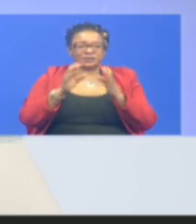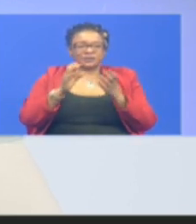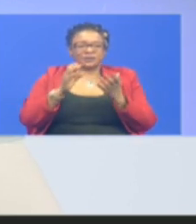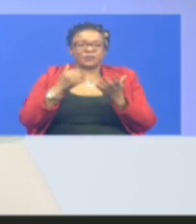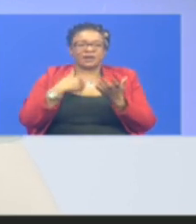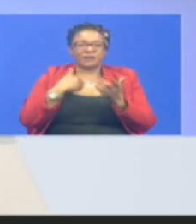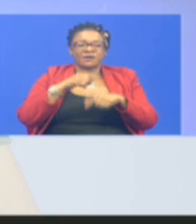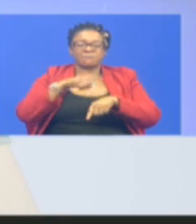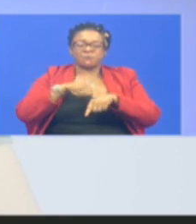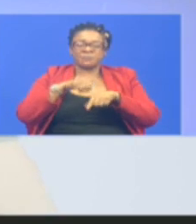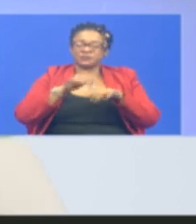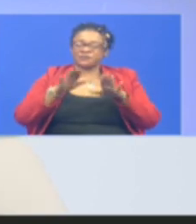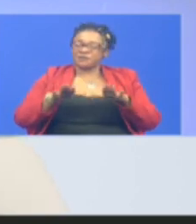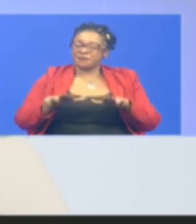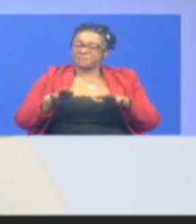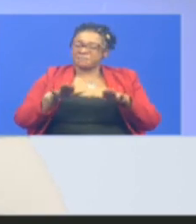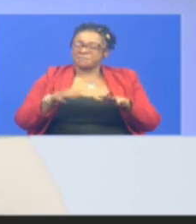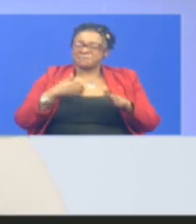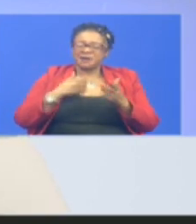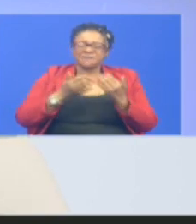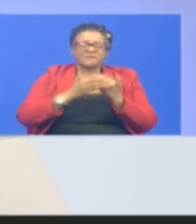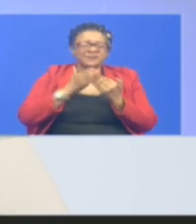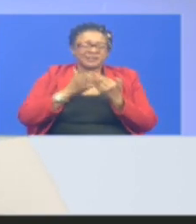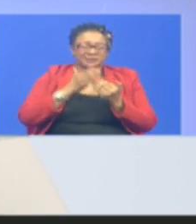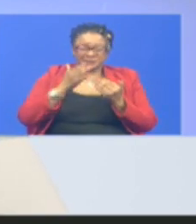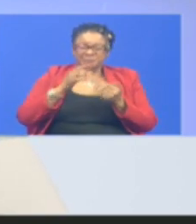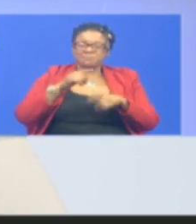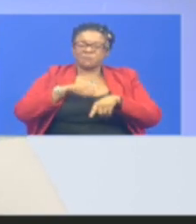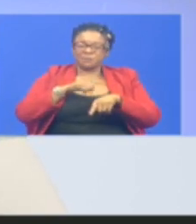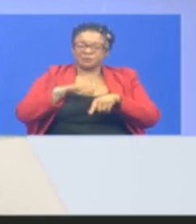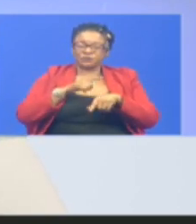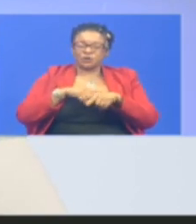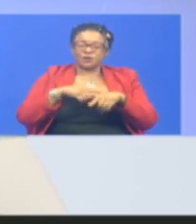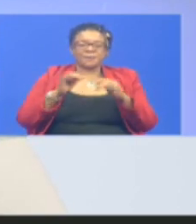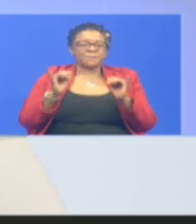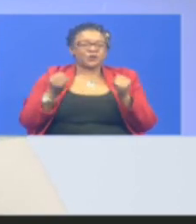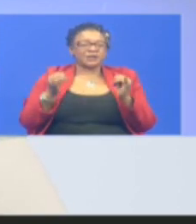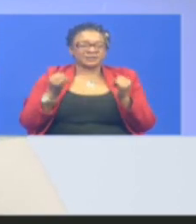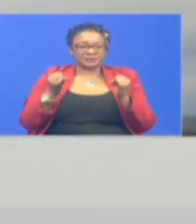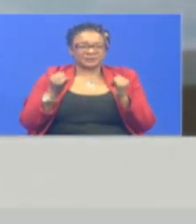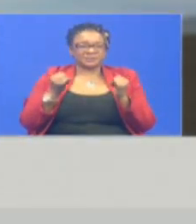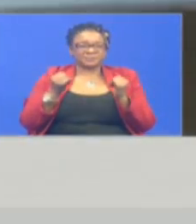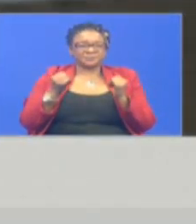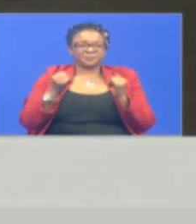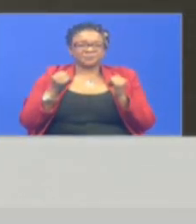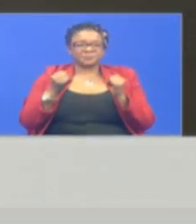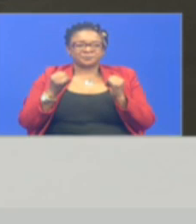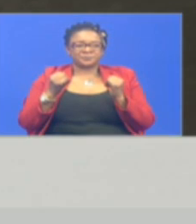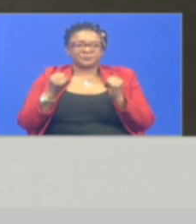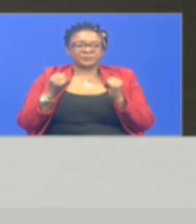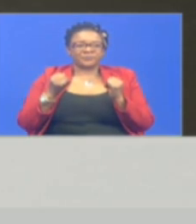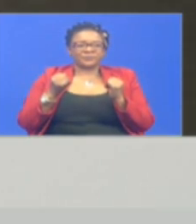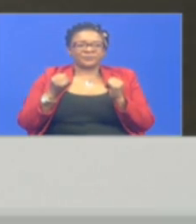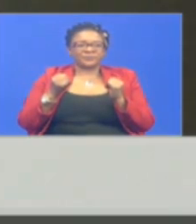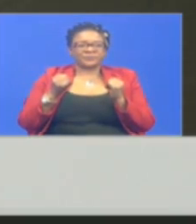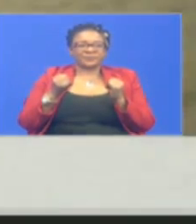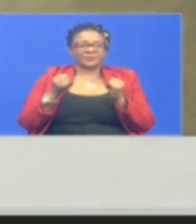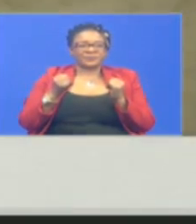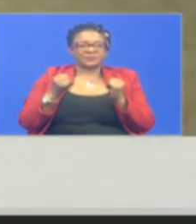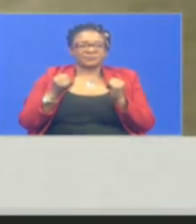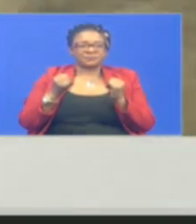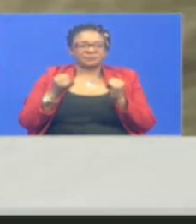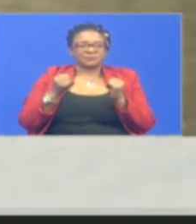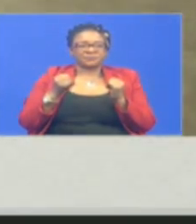of calm, my favorite moment of the broadcast. This is an Andean condor coming up on your screens,